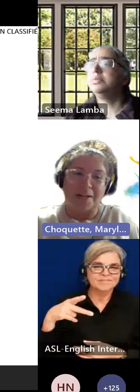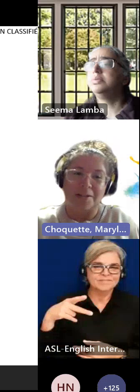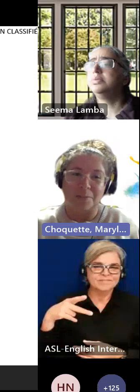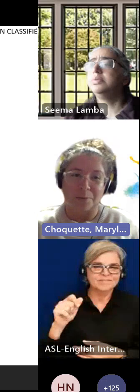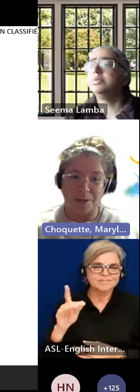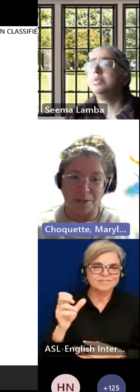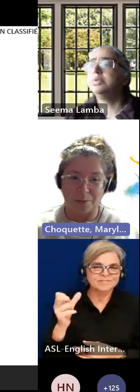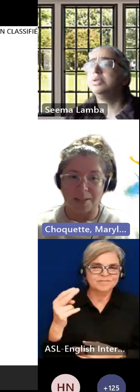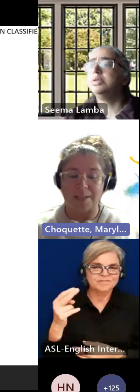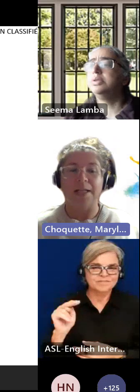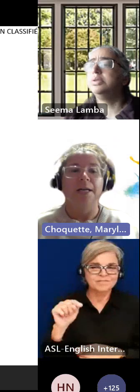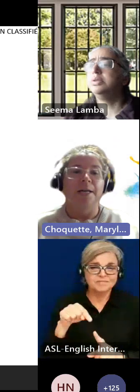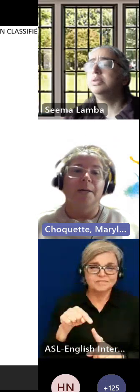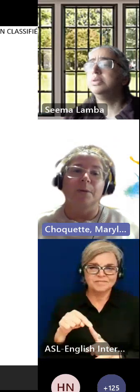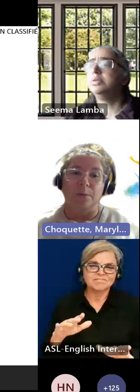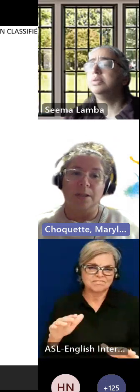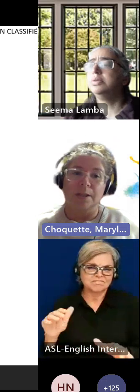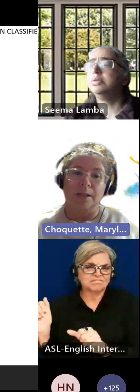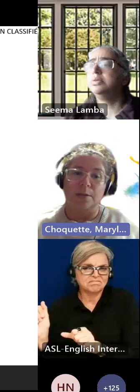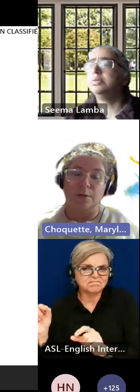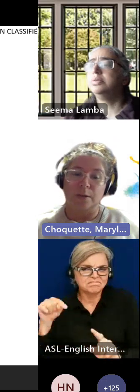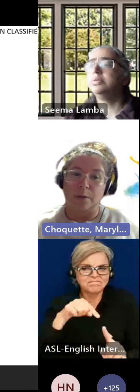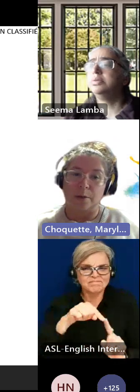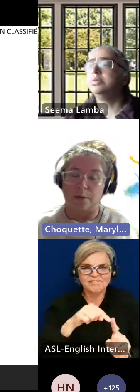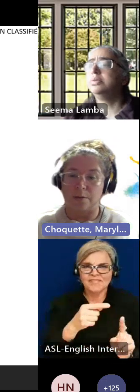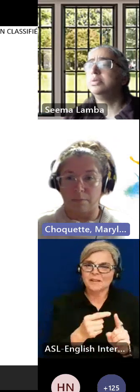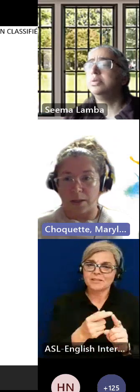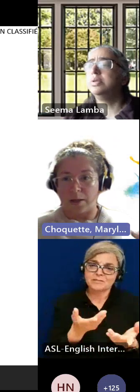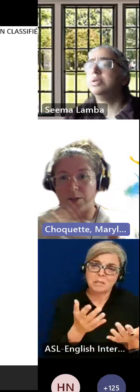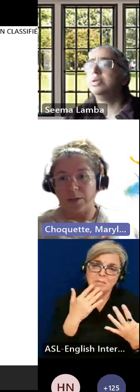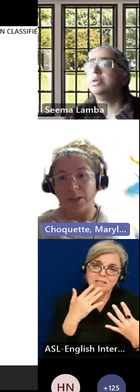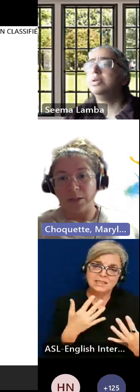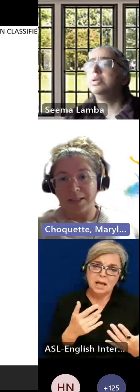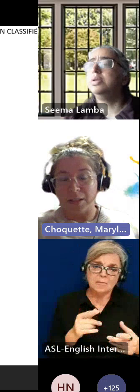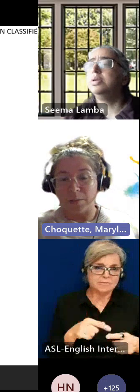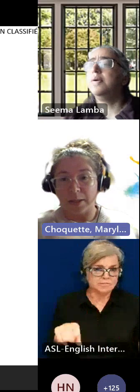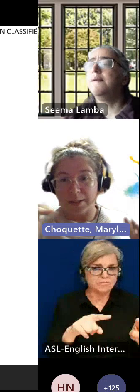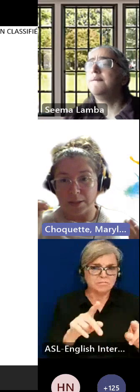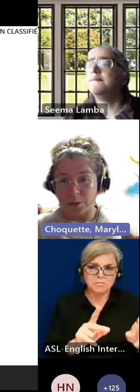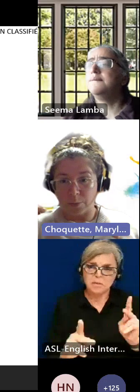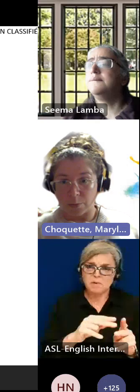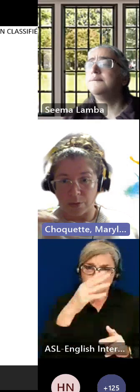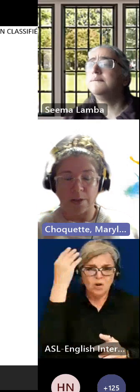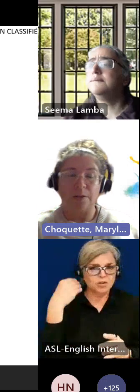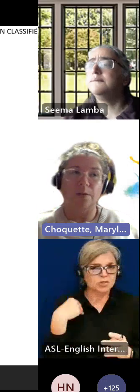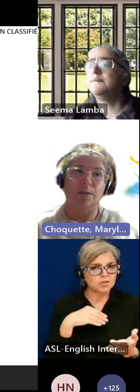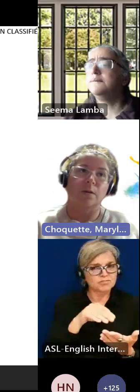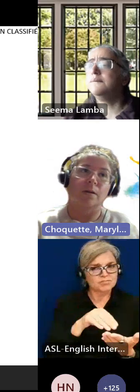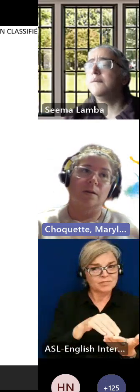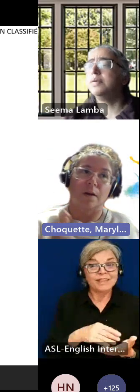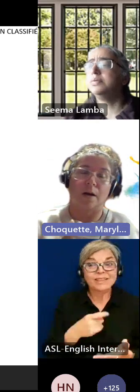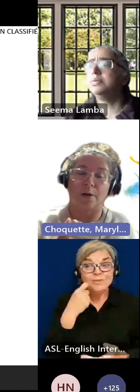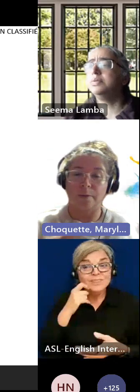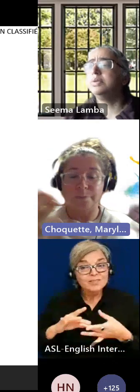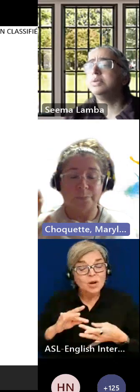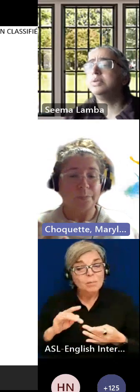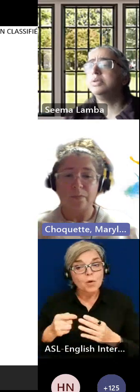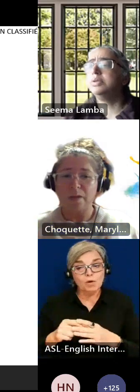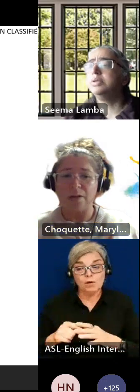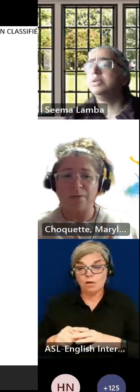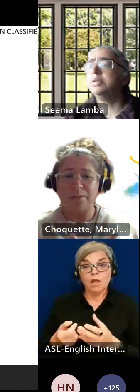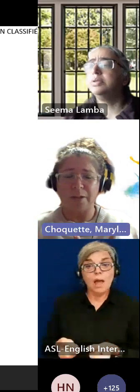supposed to track separation rates, but really that's your departure. I just mentioned stabilizing your population. So it's one thing to